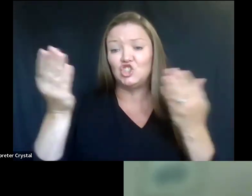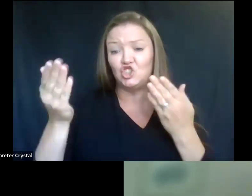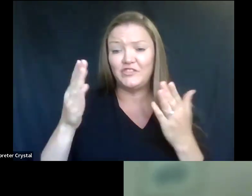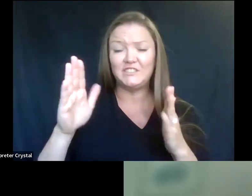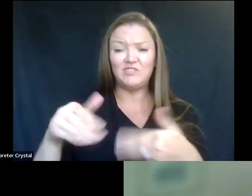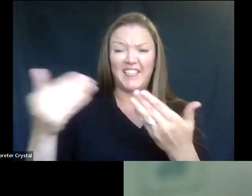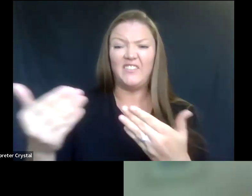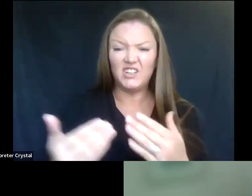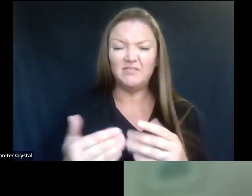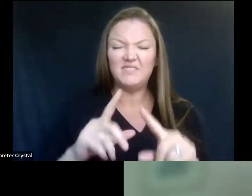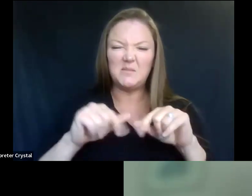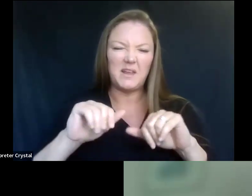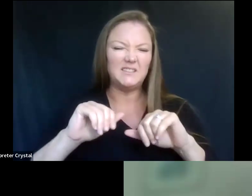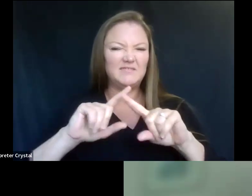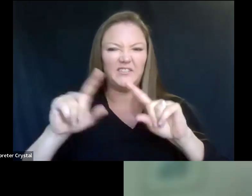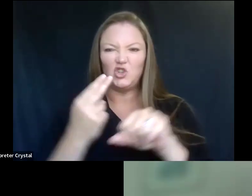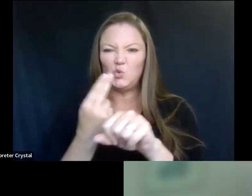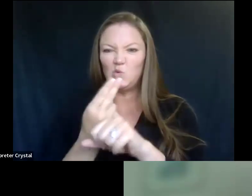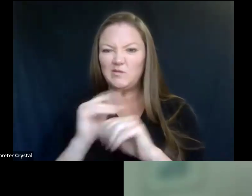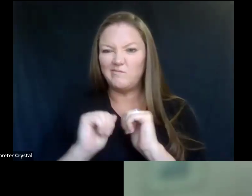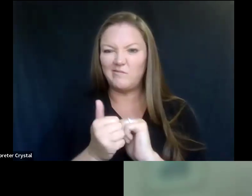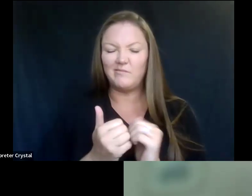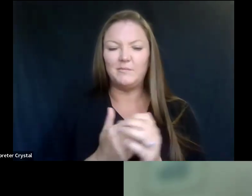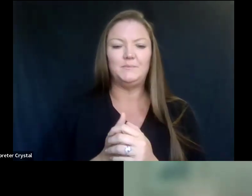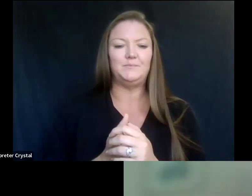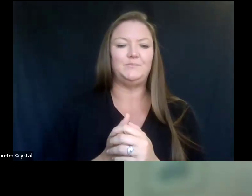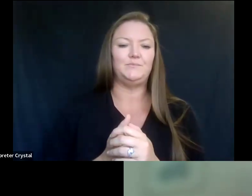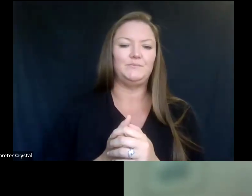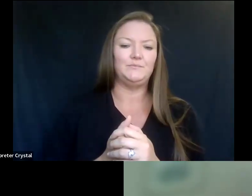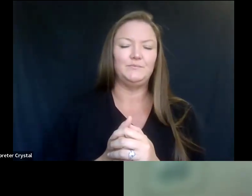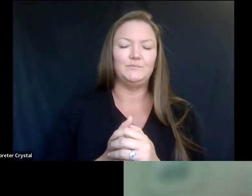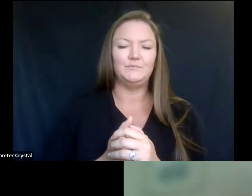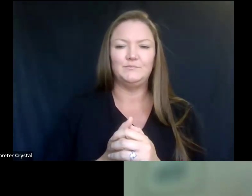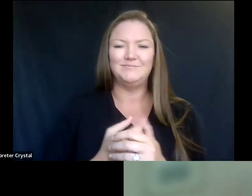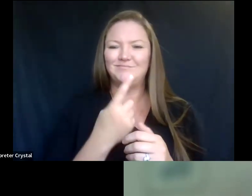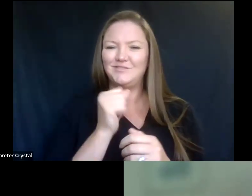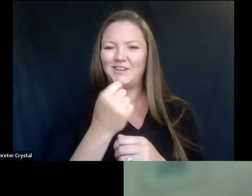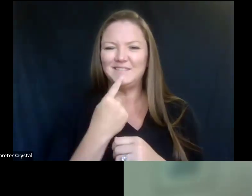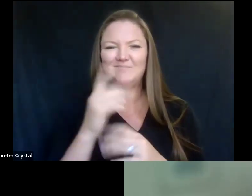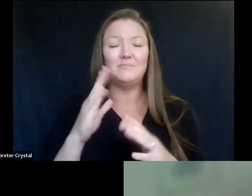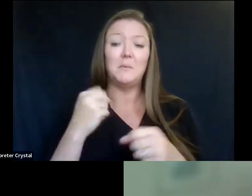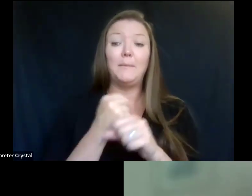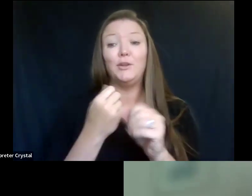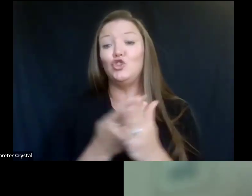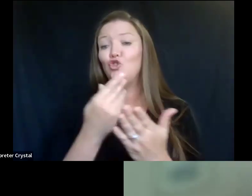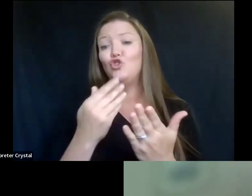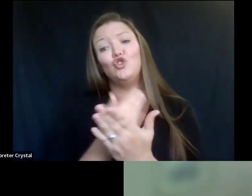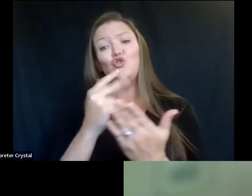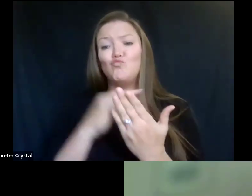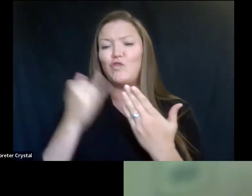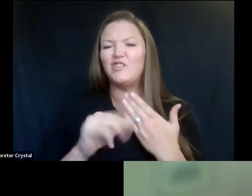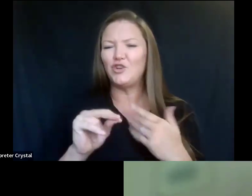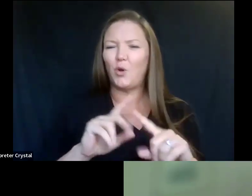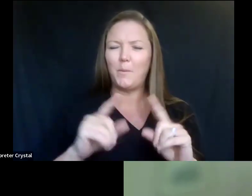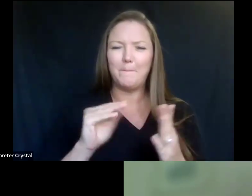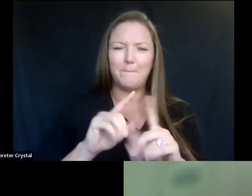different use cases, but actually to enhance, not so much as like, let's just start brand new projects, but more so from the perspective of